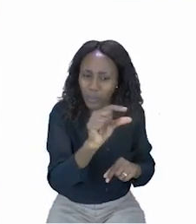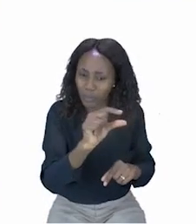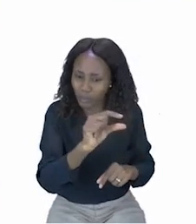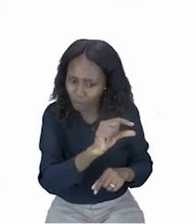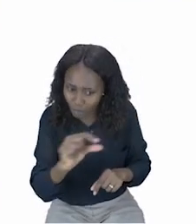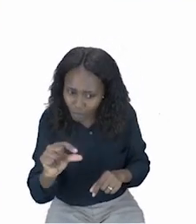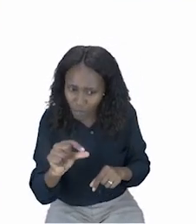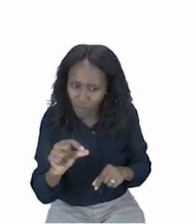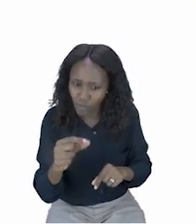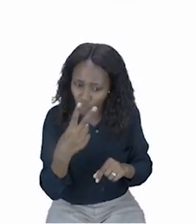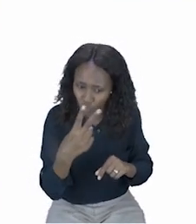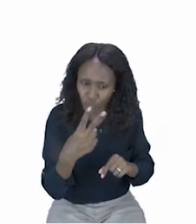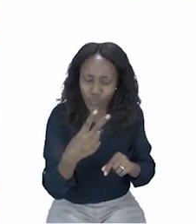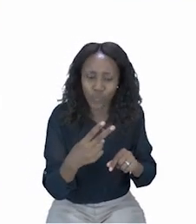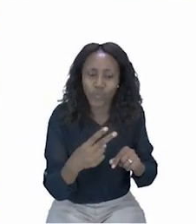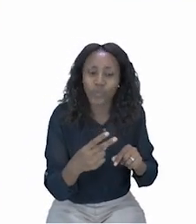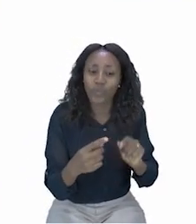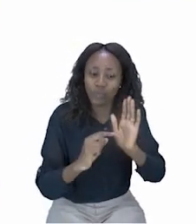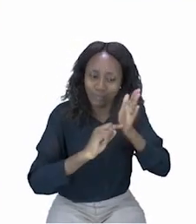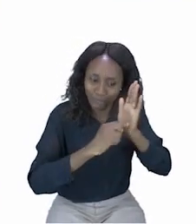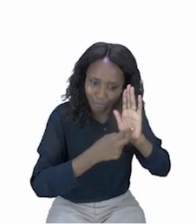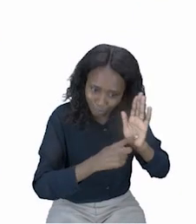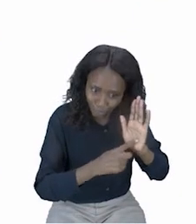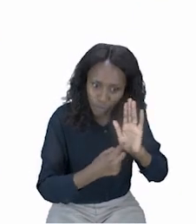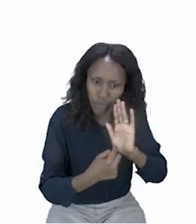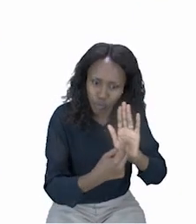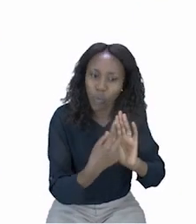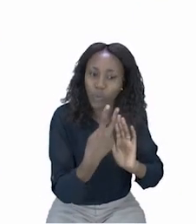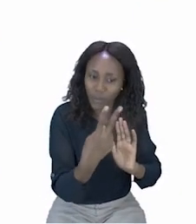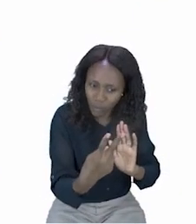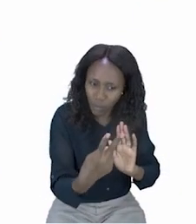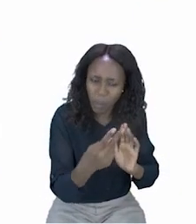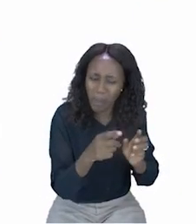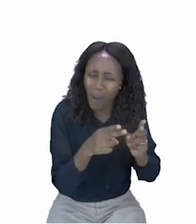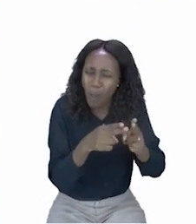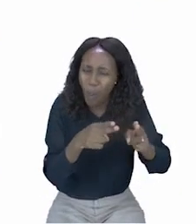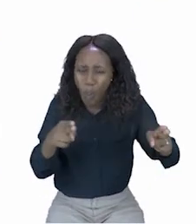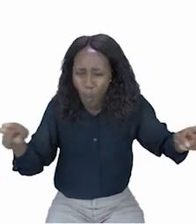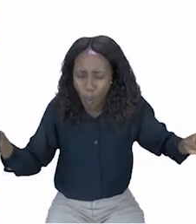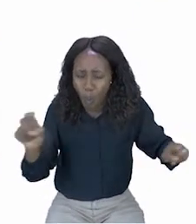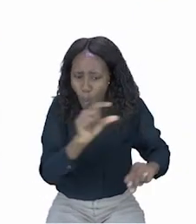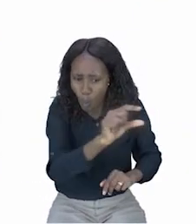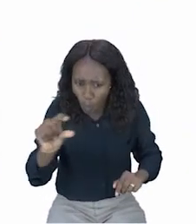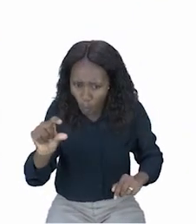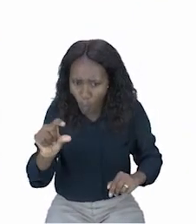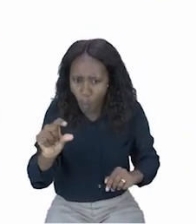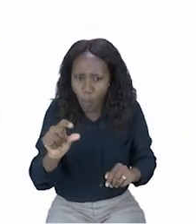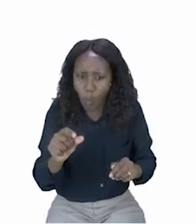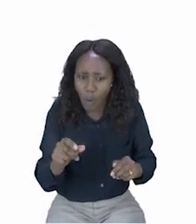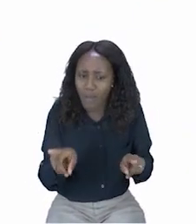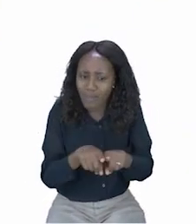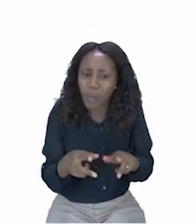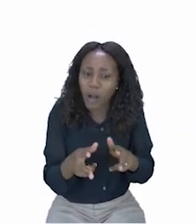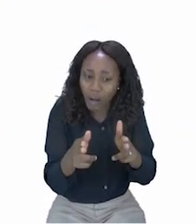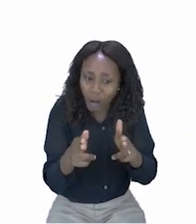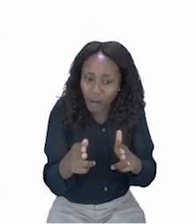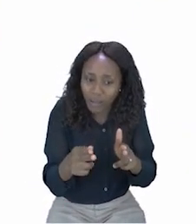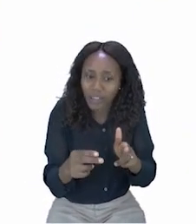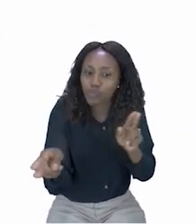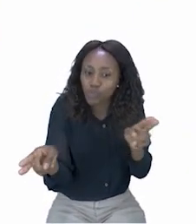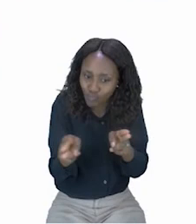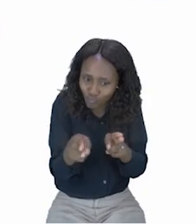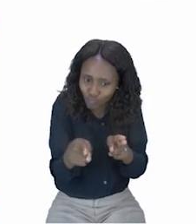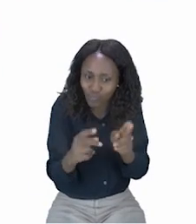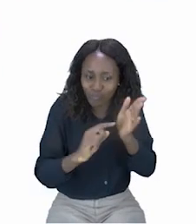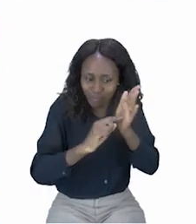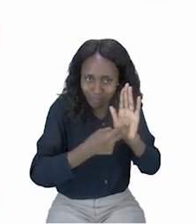long one, we can put a full stop to start another sentence so that they make sense. And this is what a full stop